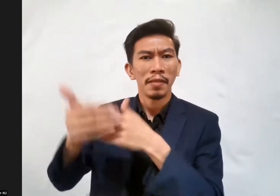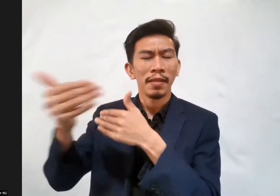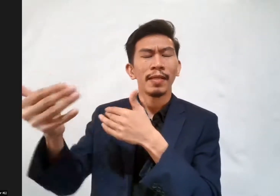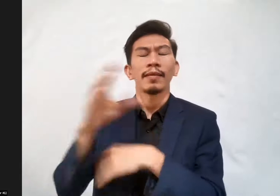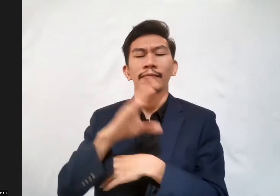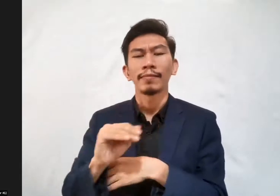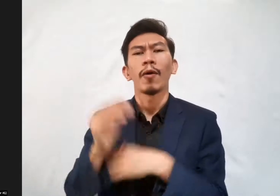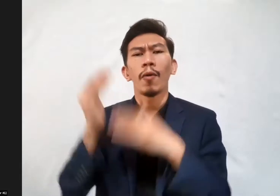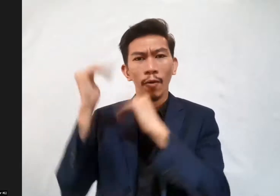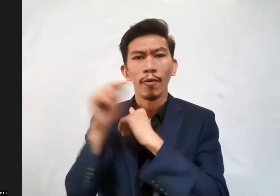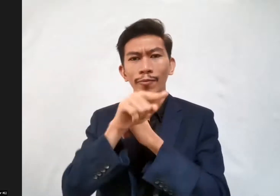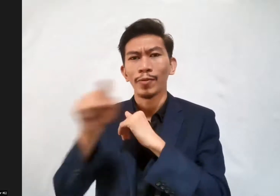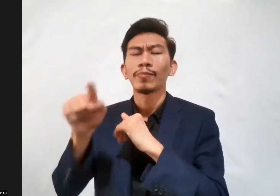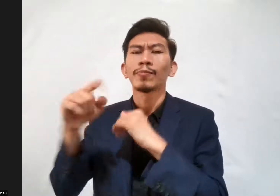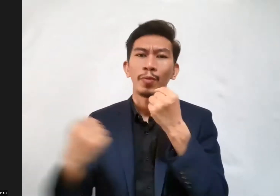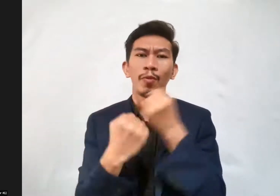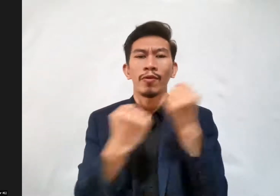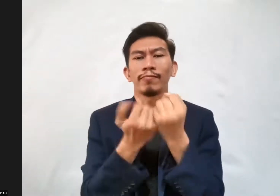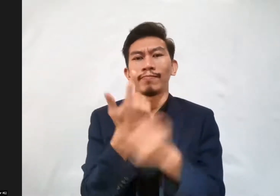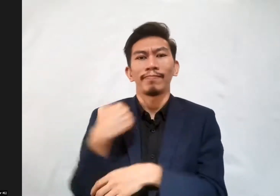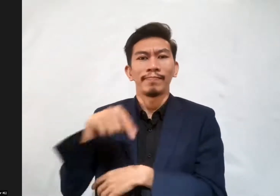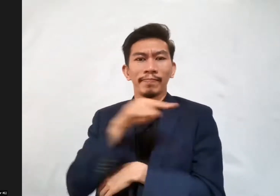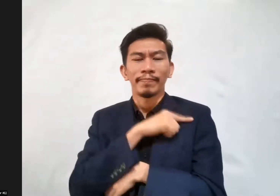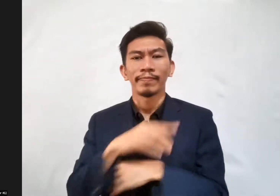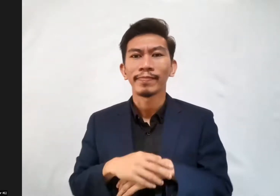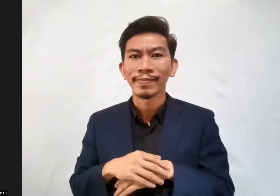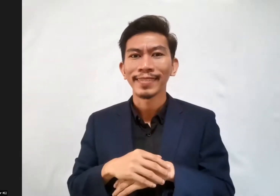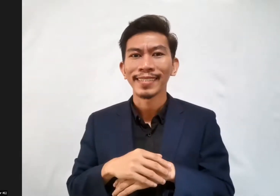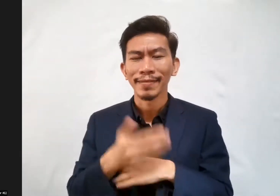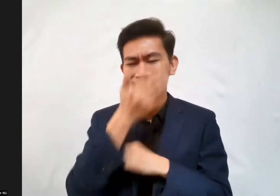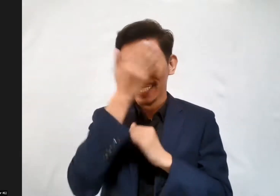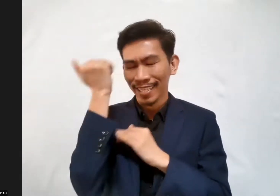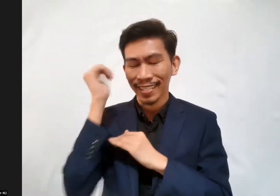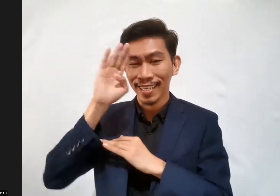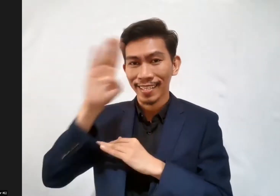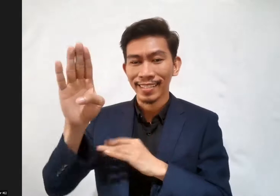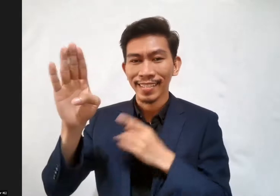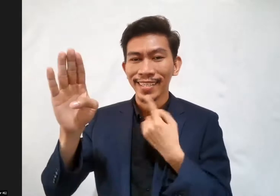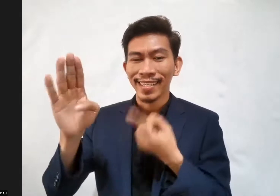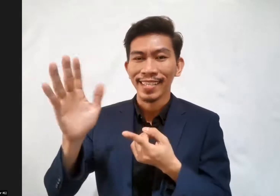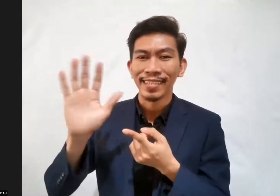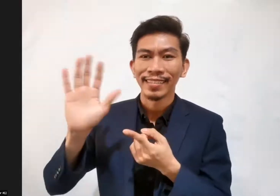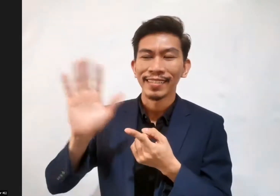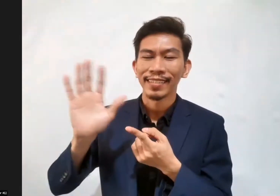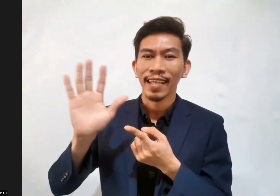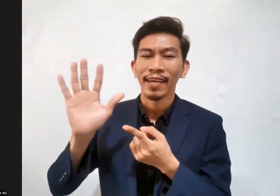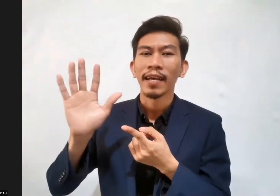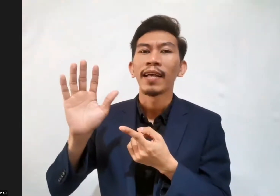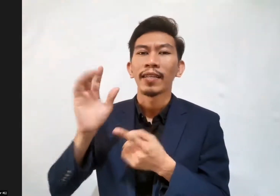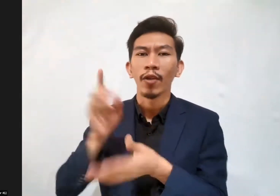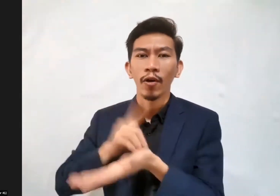engaging all of us. I forgot to say hi to one of my idols, Dr. Banzon